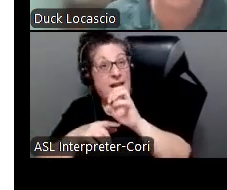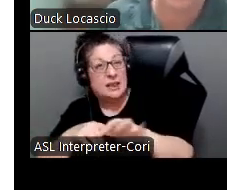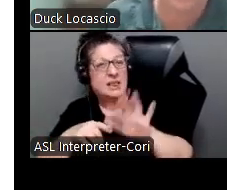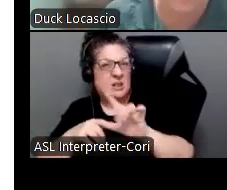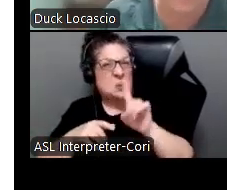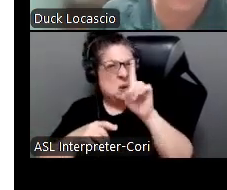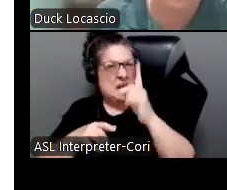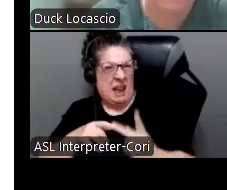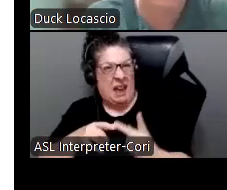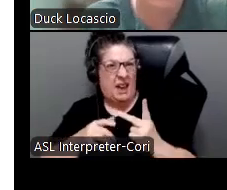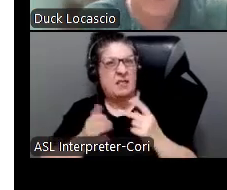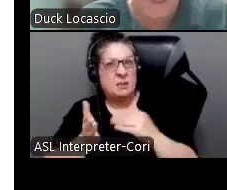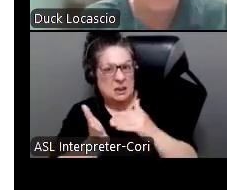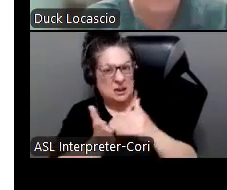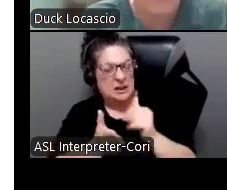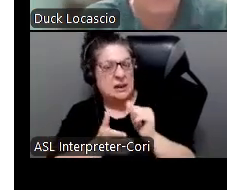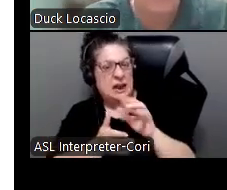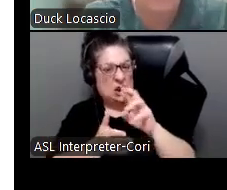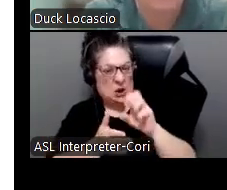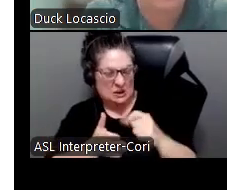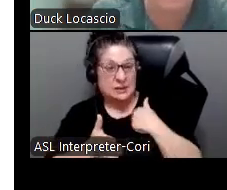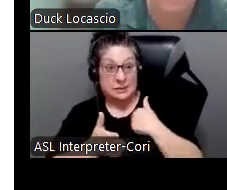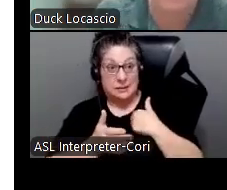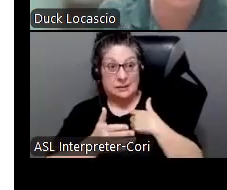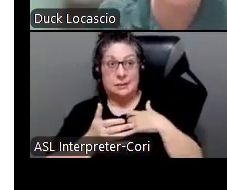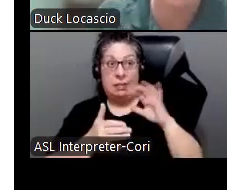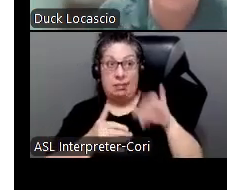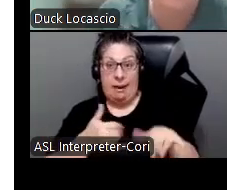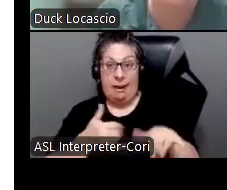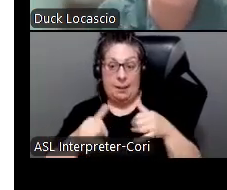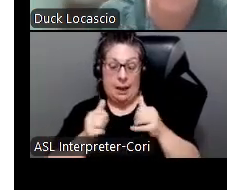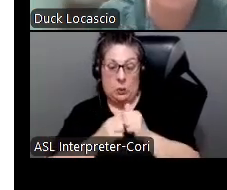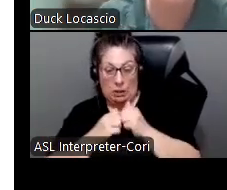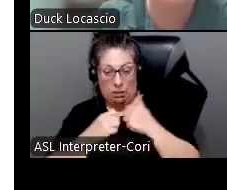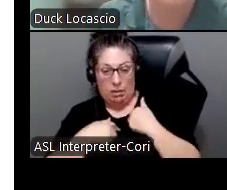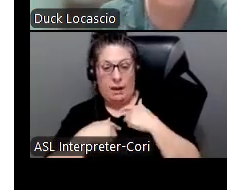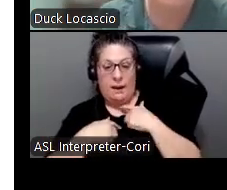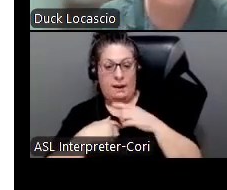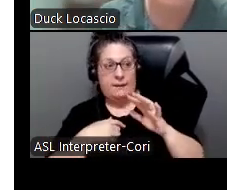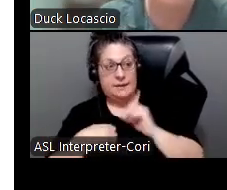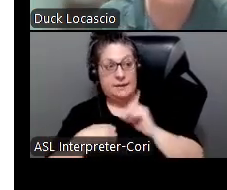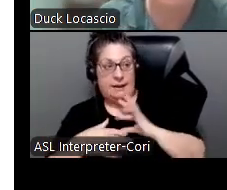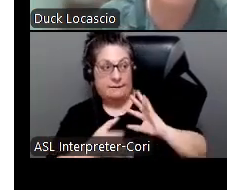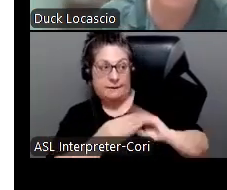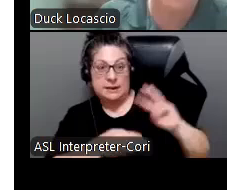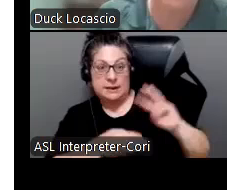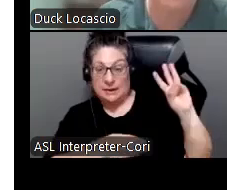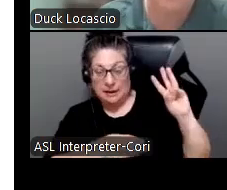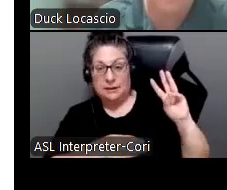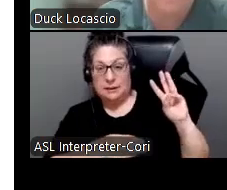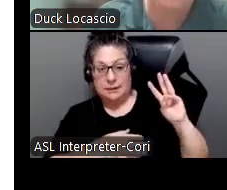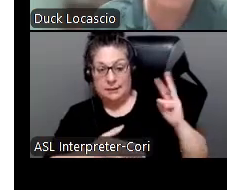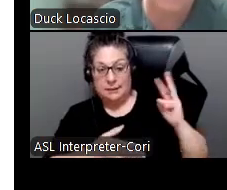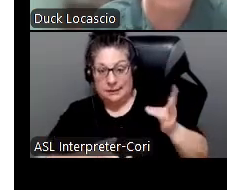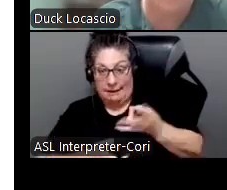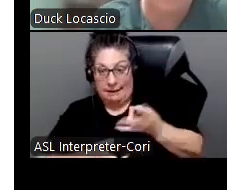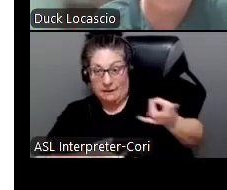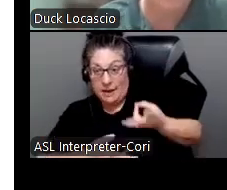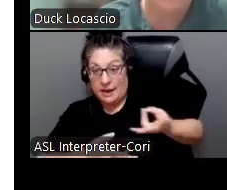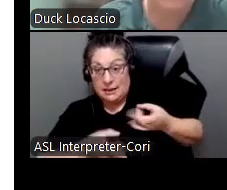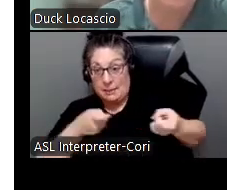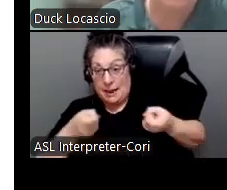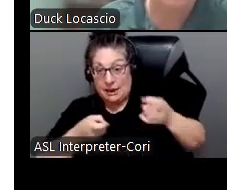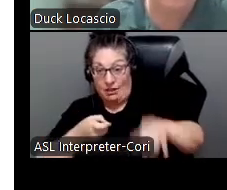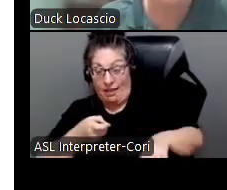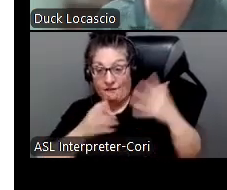500,000 acres. So that's what I had to play with. I have a staff of 6, and the 7 of us manage that